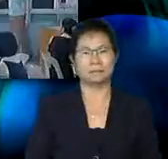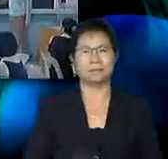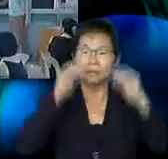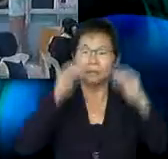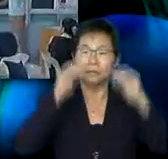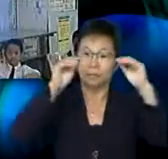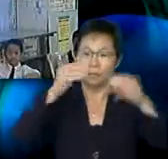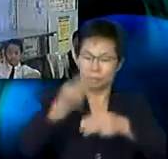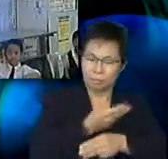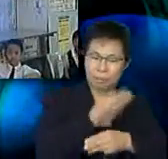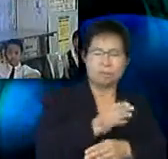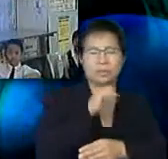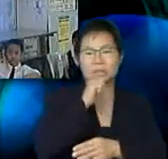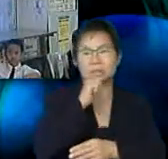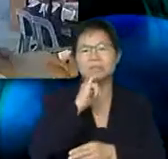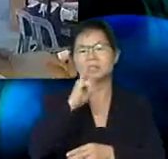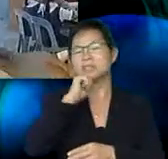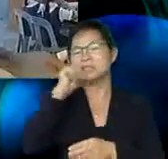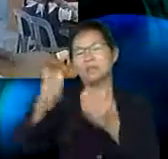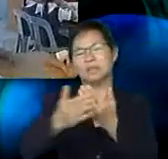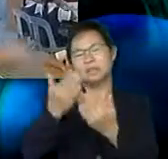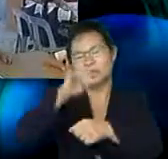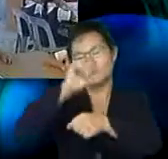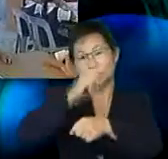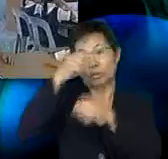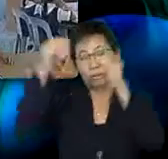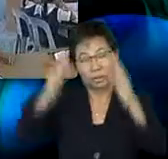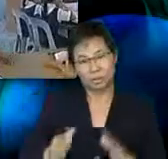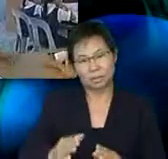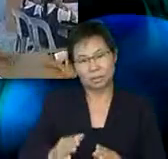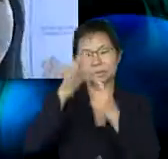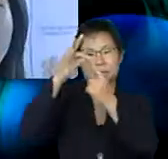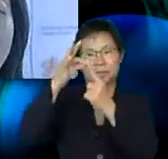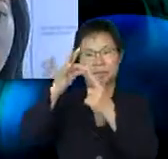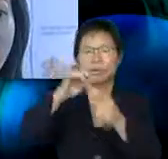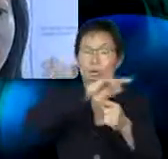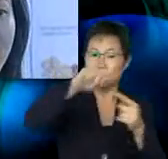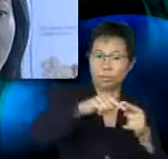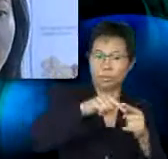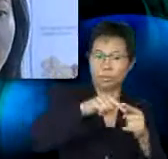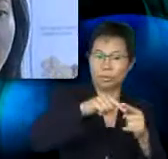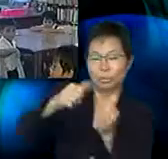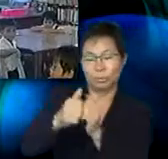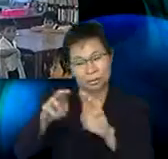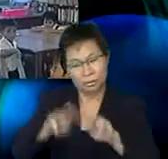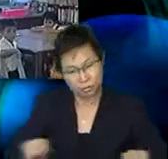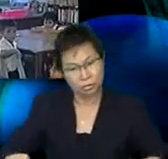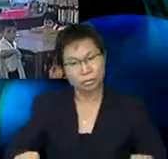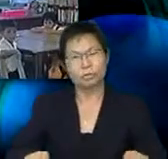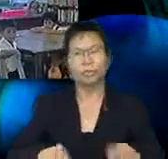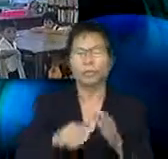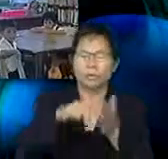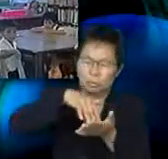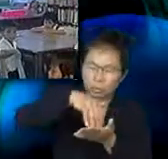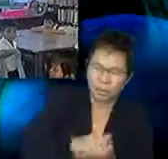Teaching mathematics is not an easy task for teachers, especially when dealing with children who are weak in